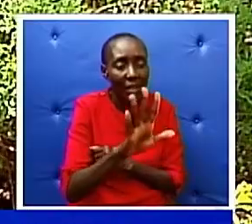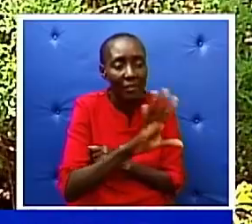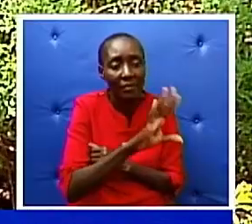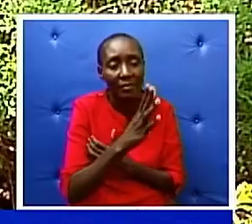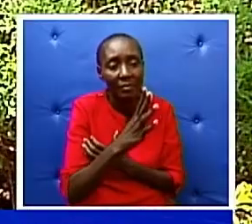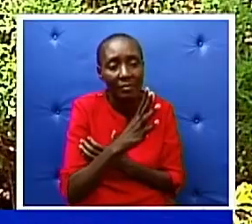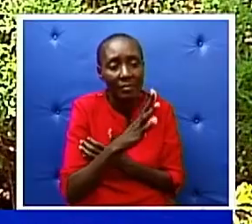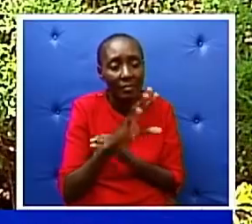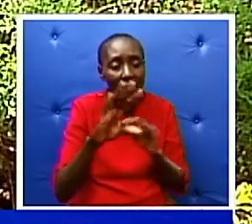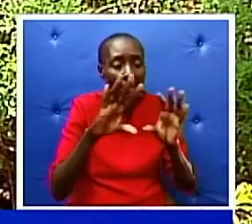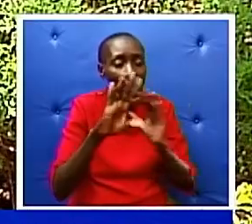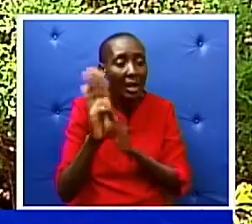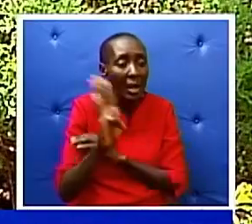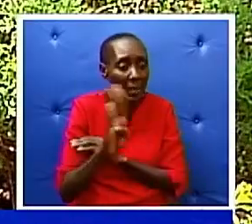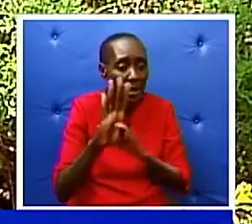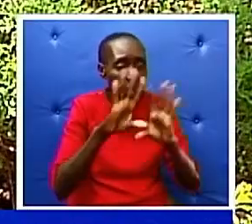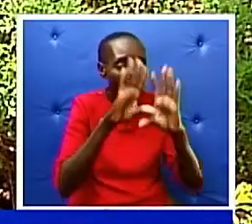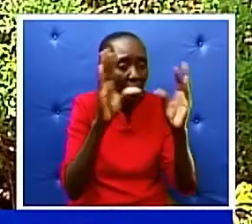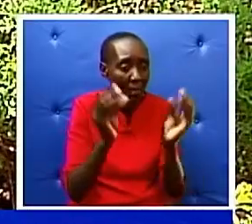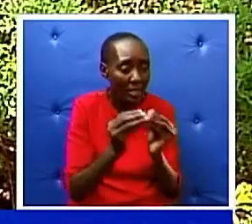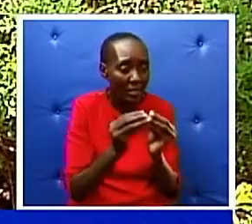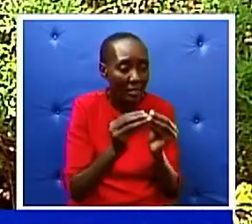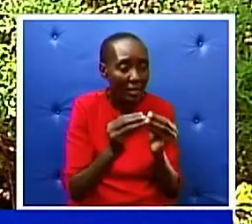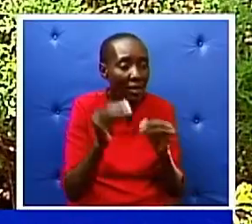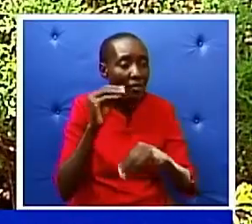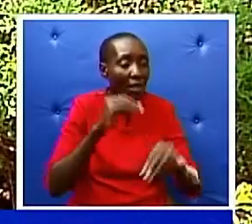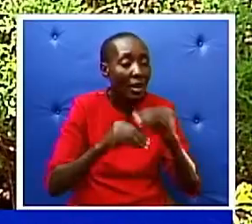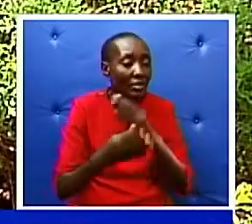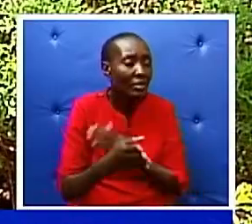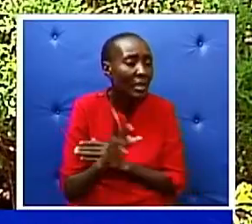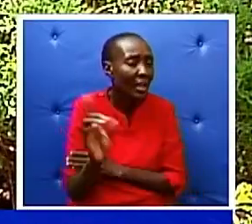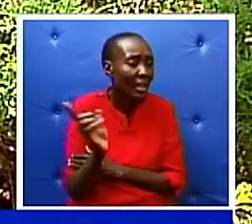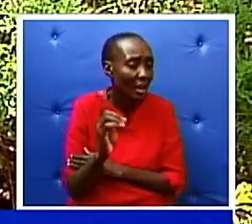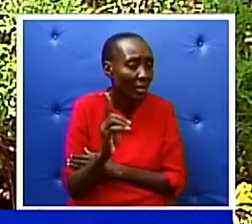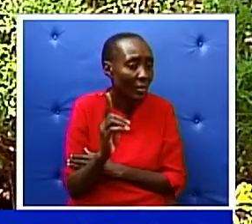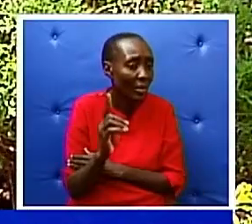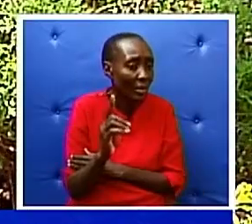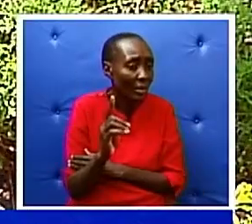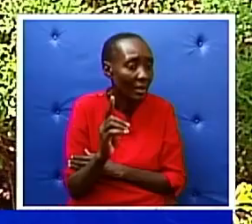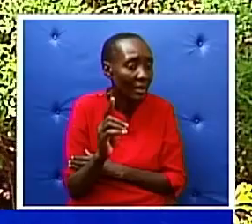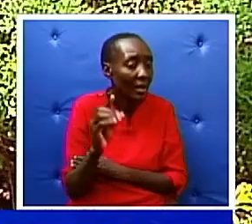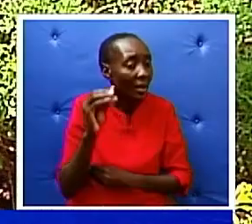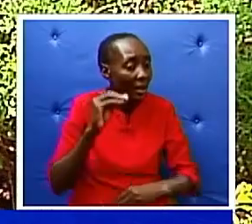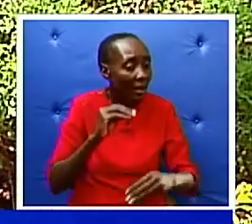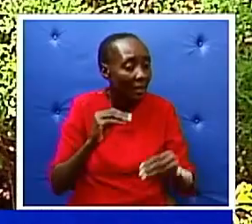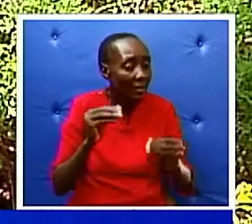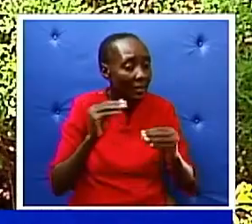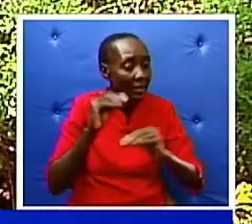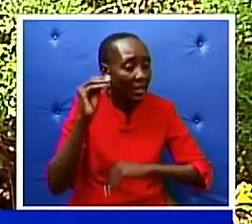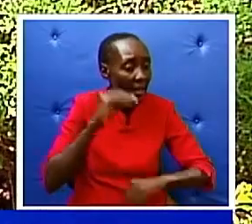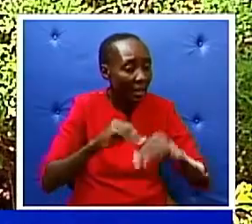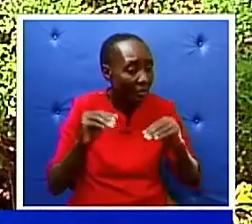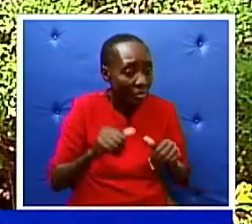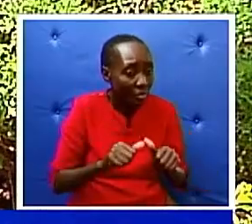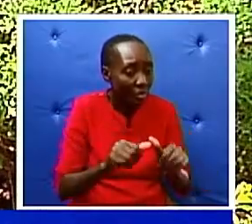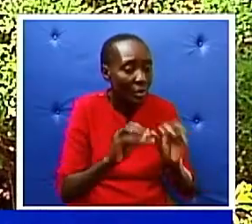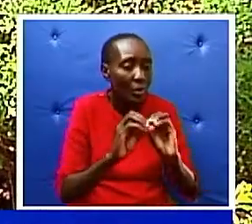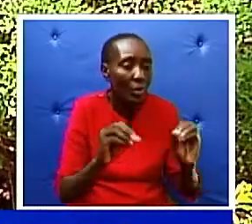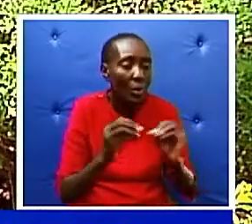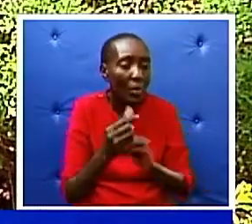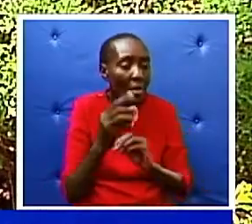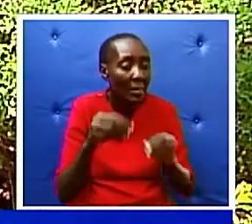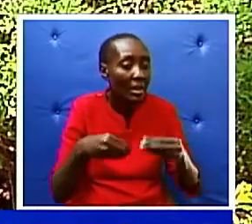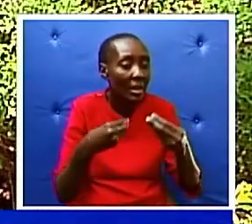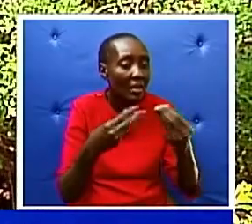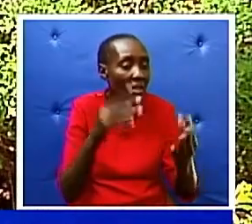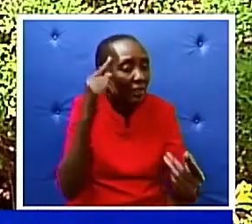for holding a by-election within Nairobi. Did we have that by-election? Mm-hmm. No, we didn't. There was no funds released for that